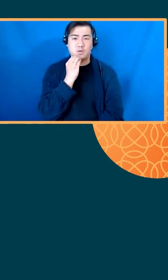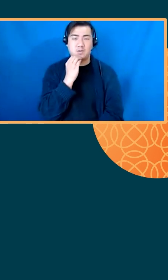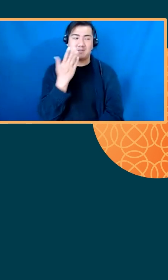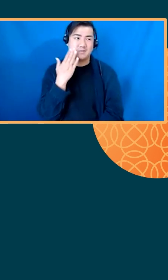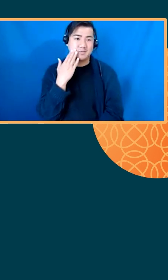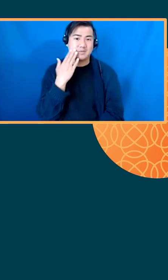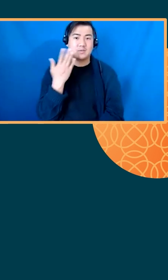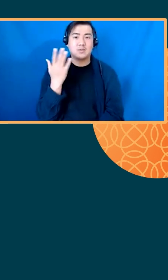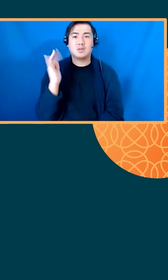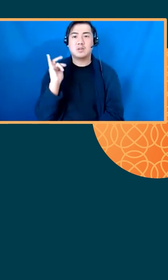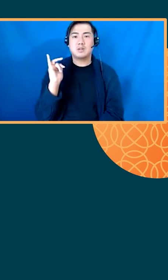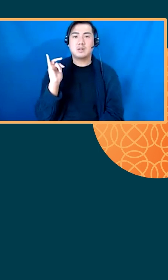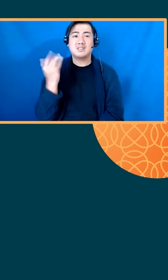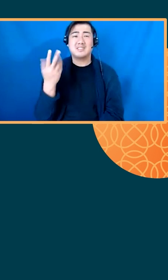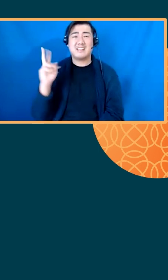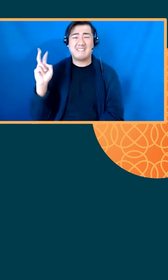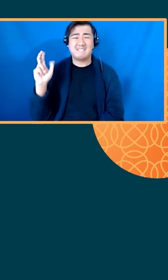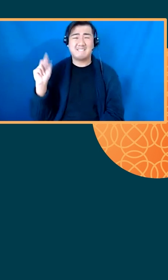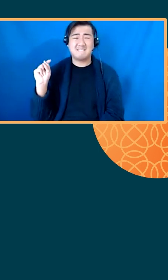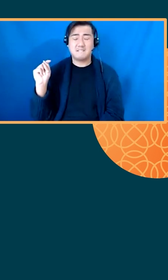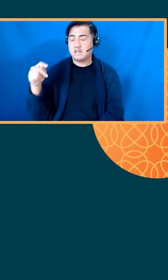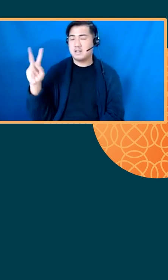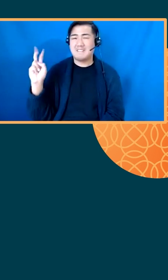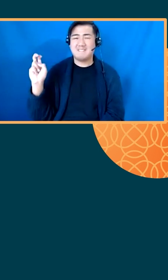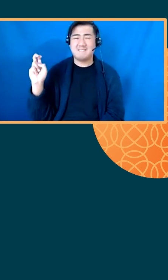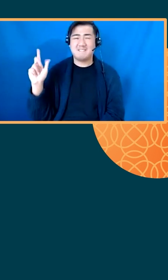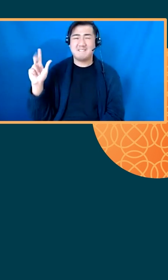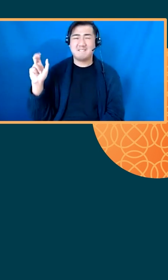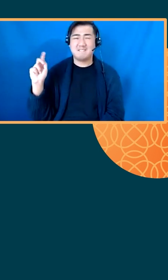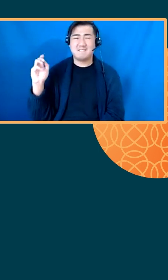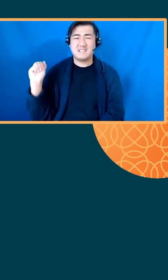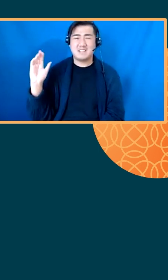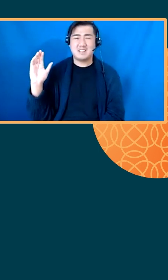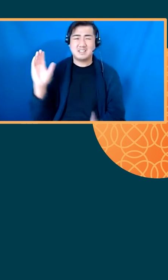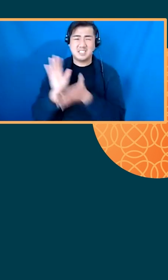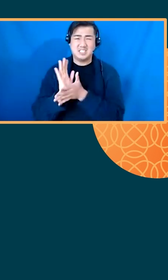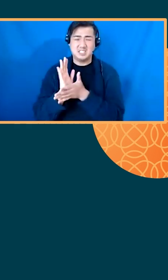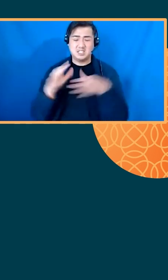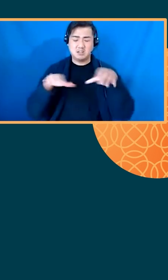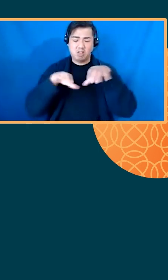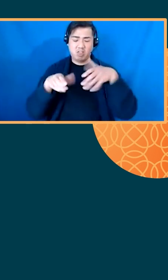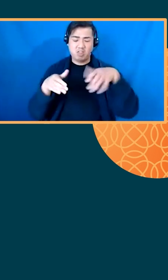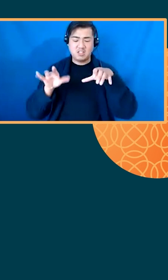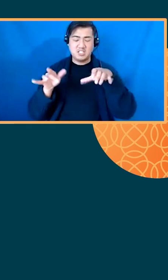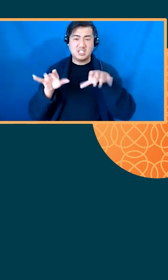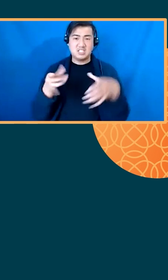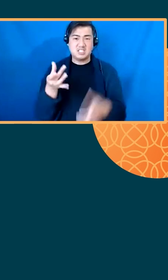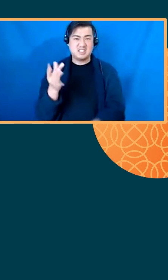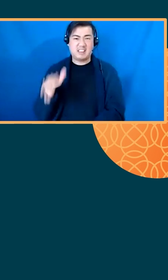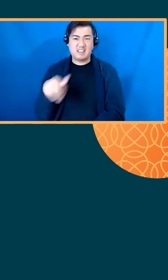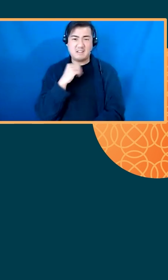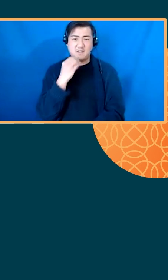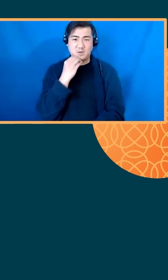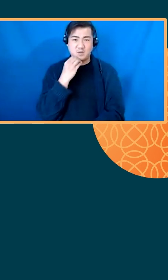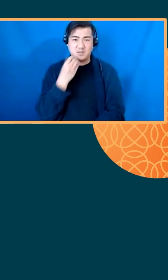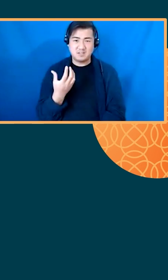know, or like Velveeta cheese, like also not food. Yeah, I mean, like this social